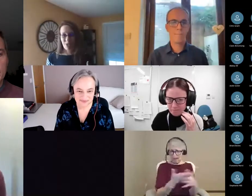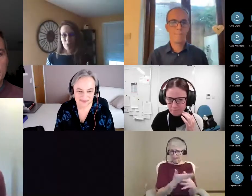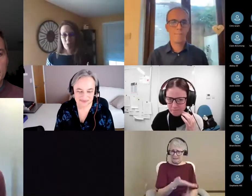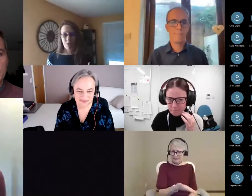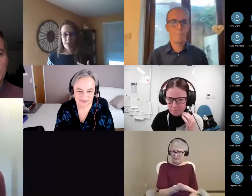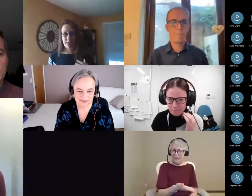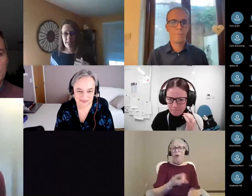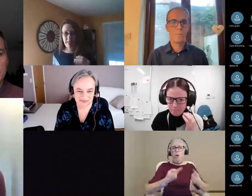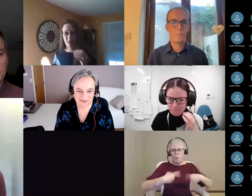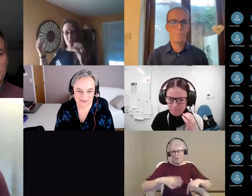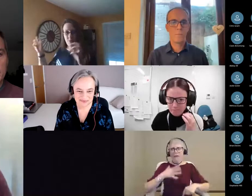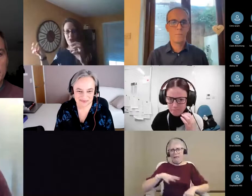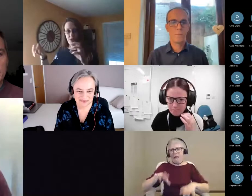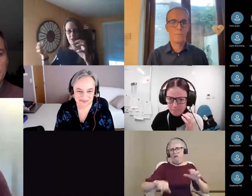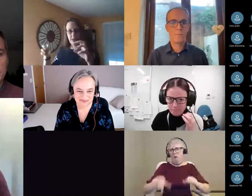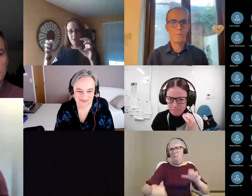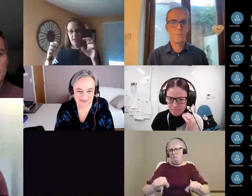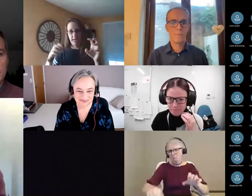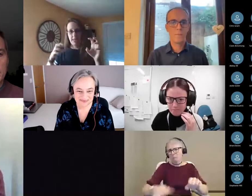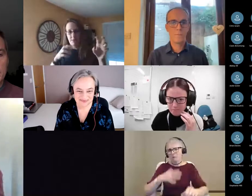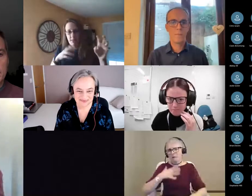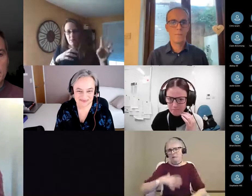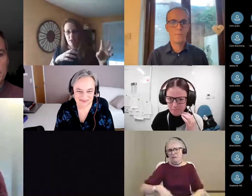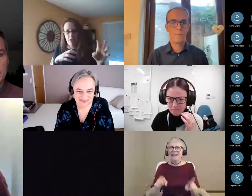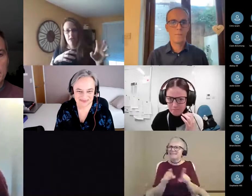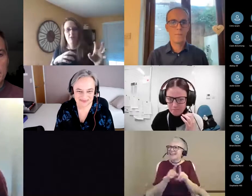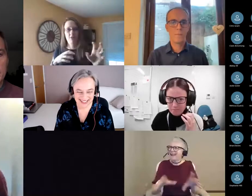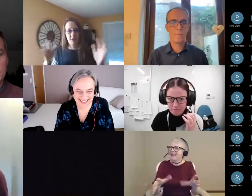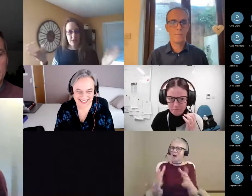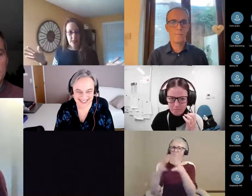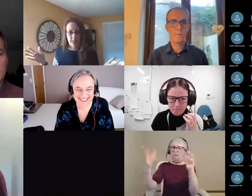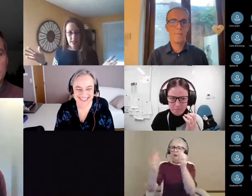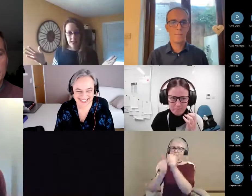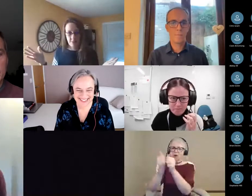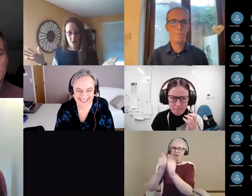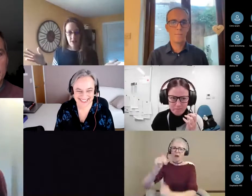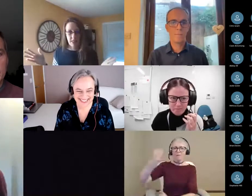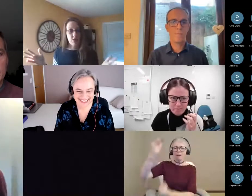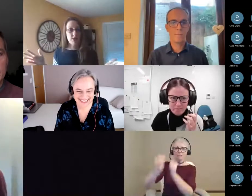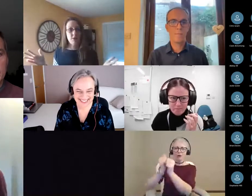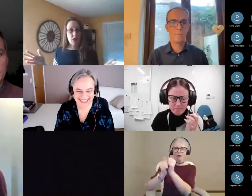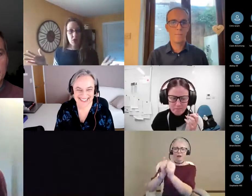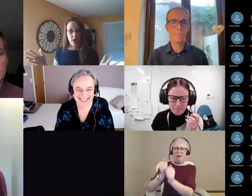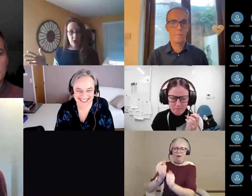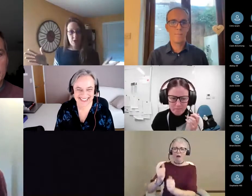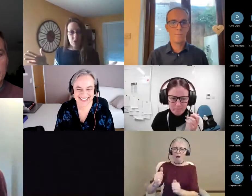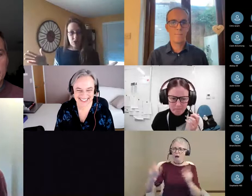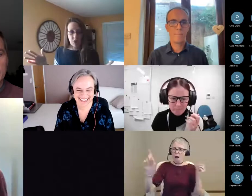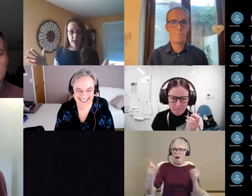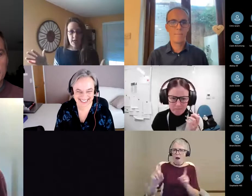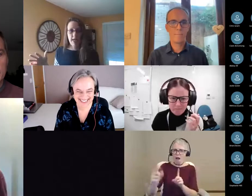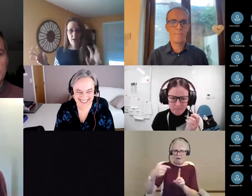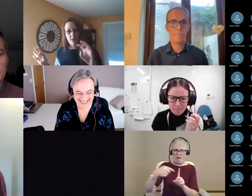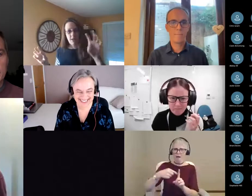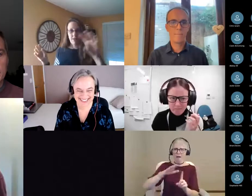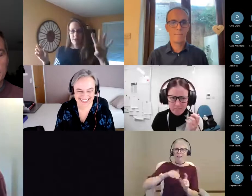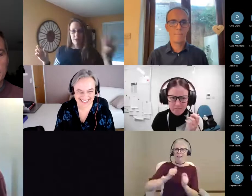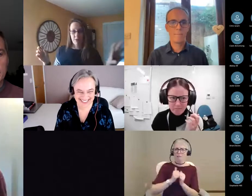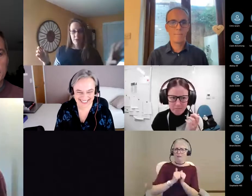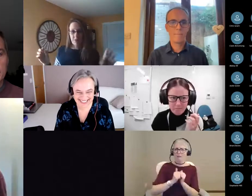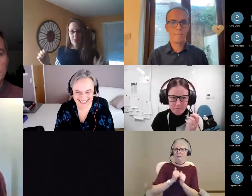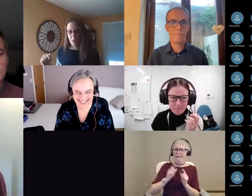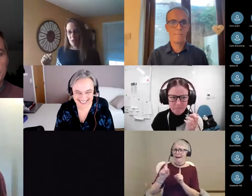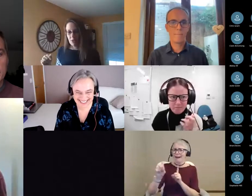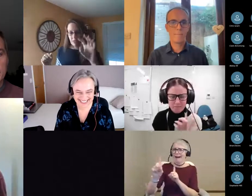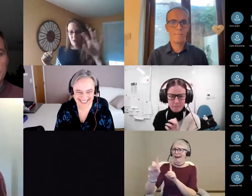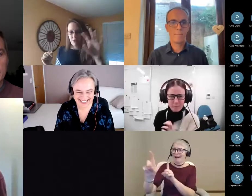that the e-learning world is like the little brother that runs behind the big brother. If you've ever seen the movie, The Christmas Story, A Christmas Story, where, you